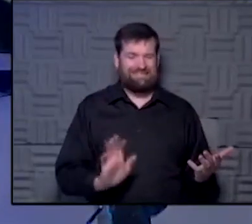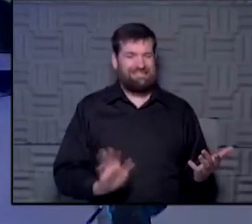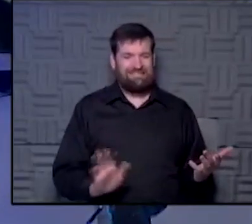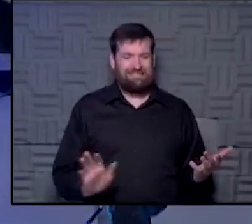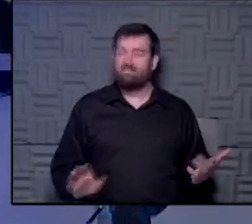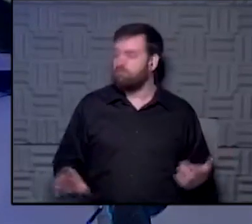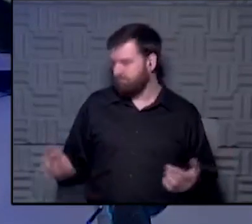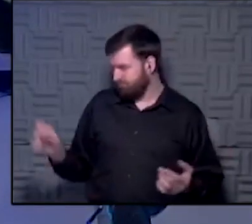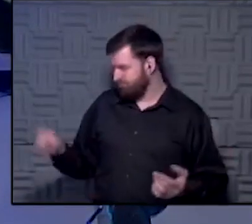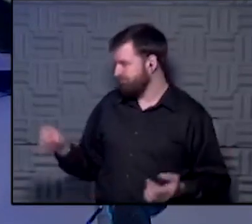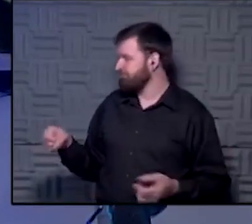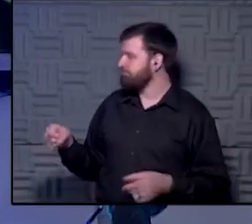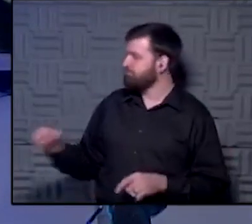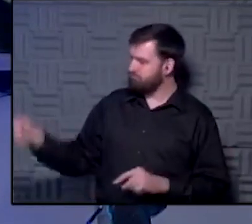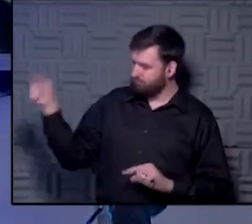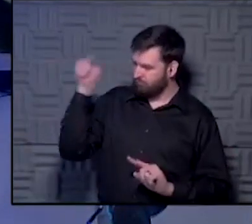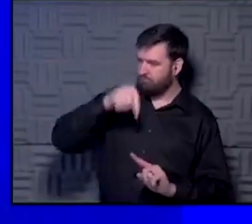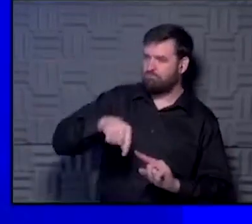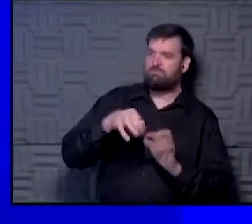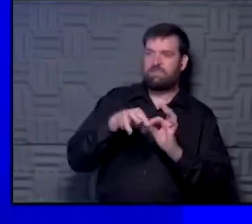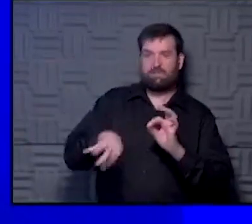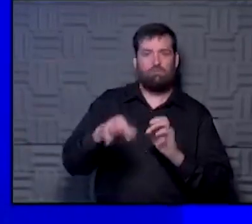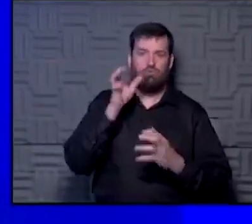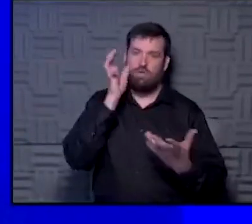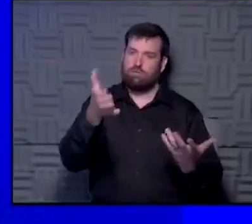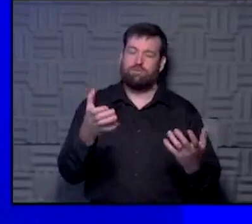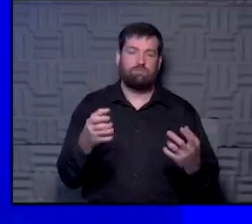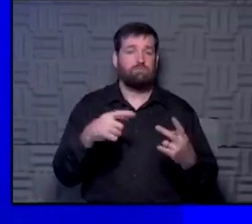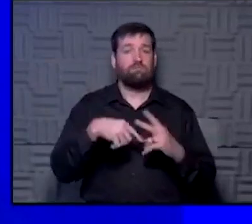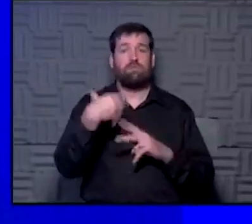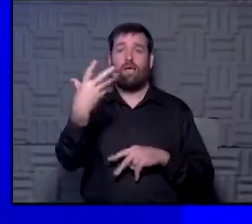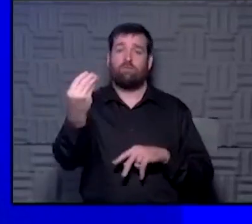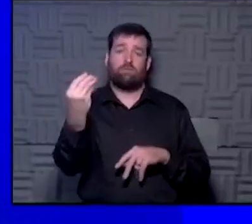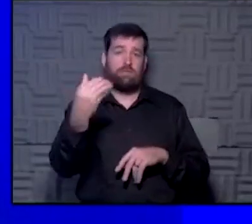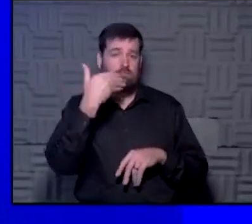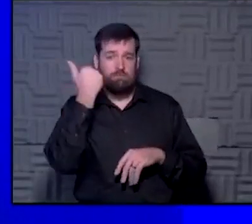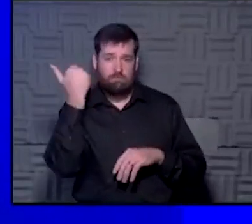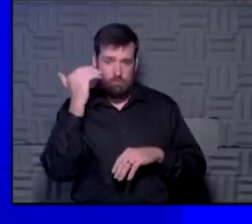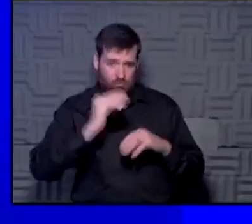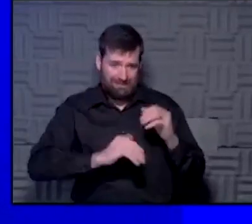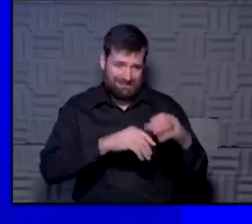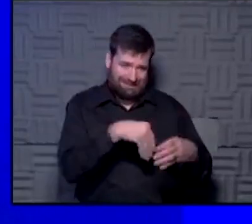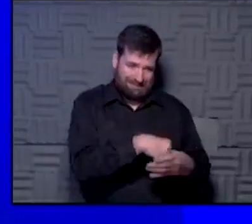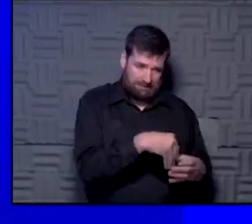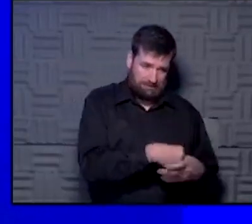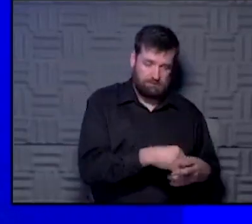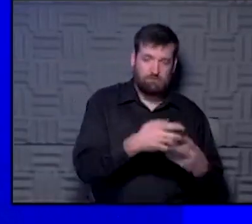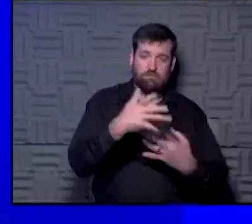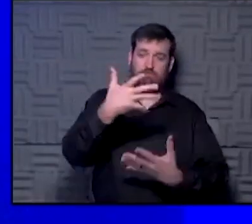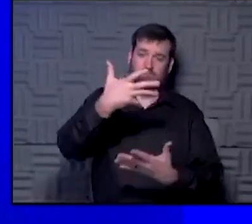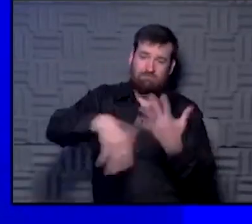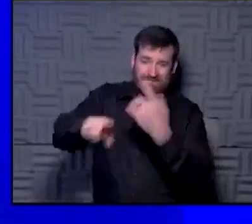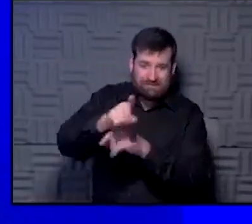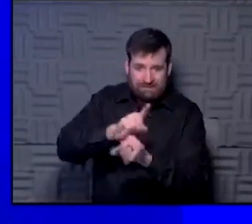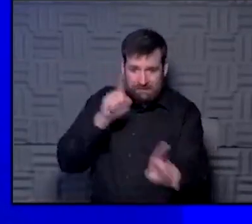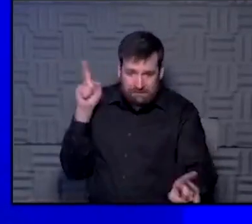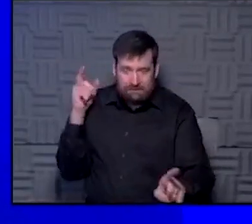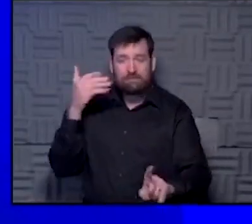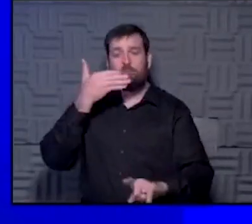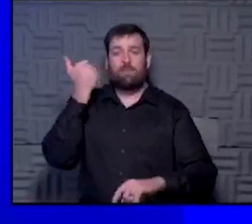Yeah, certainly. This goes back to the simple concepts. Outdoors is better than indoors. Distance is better than